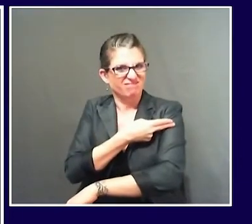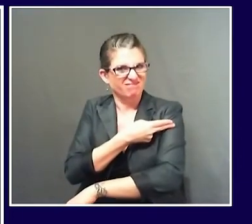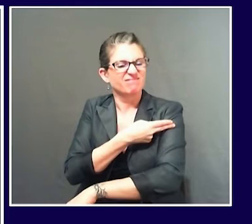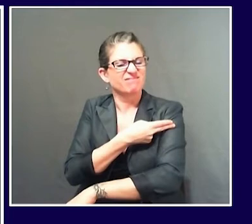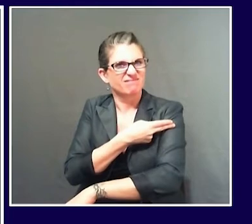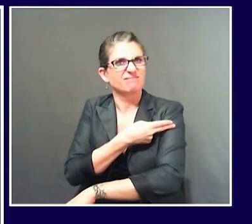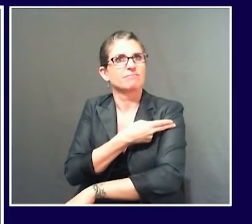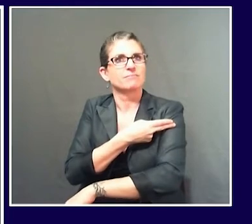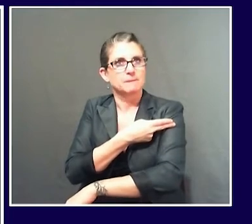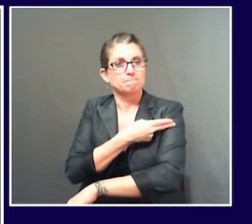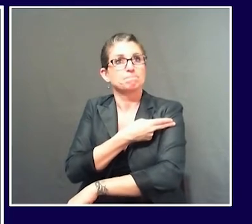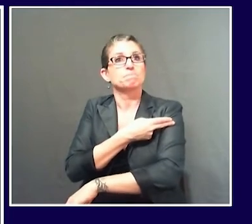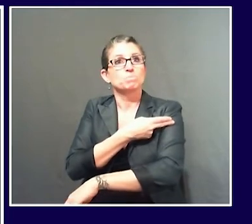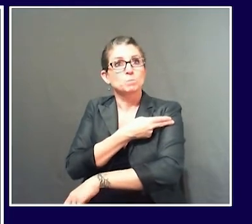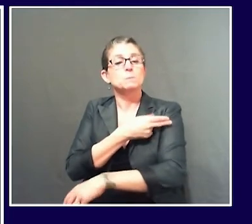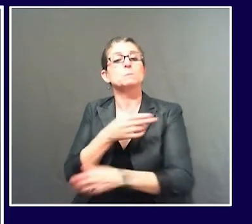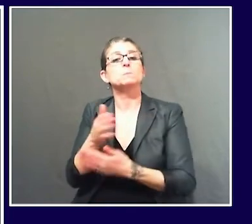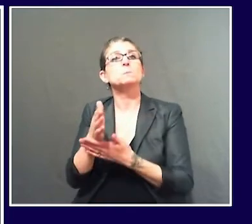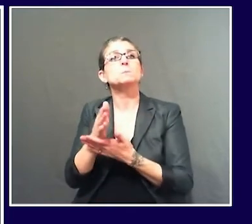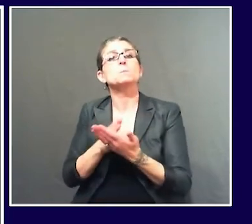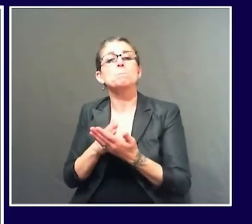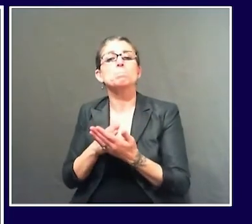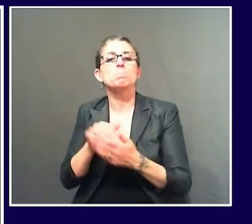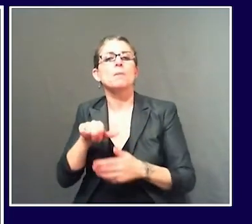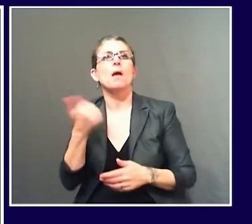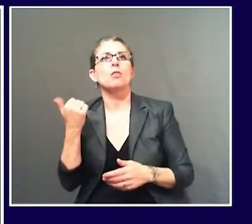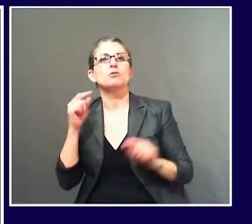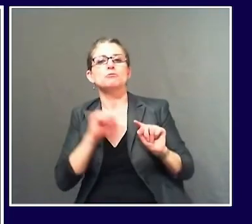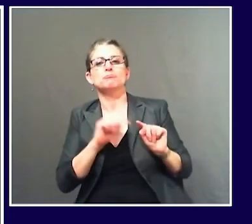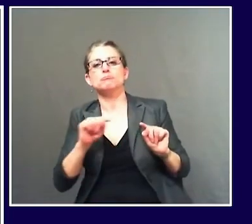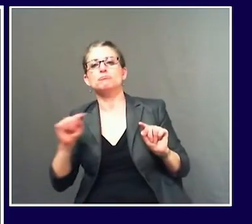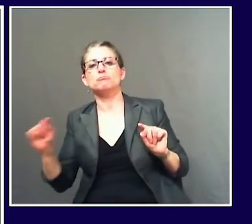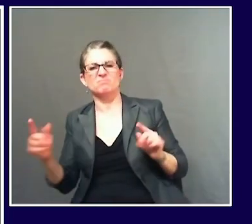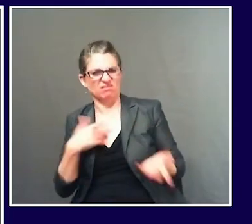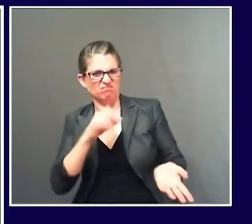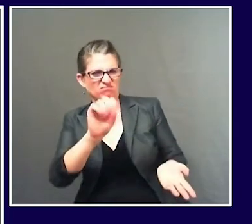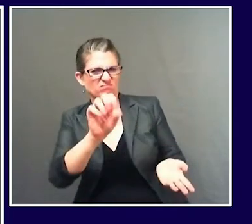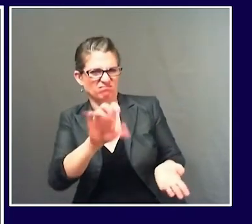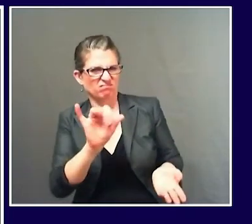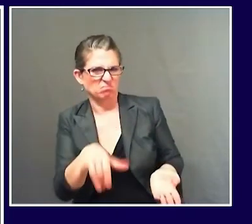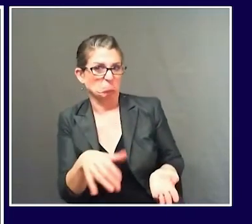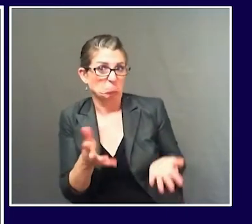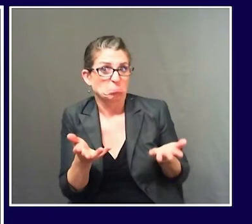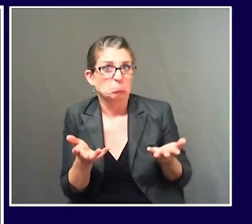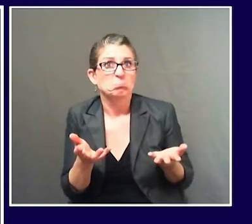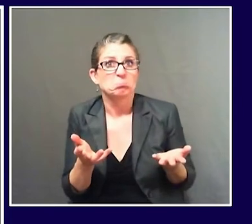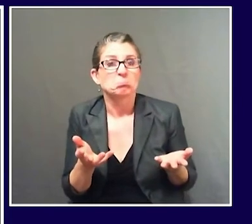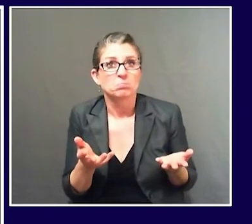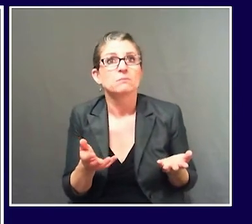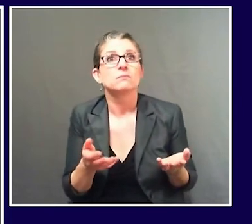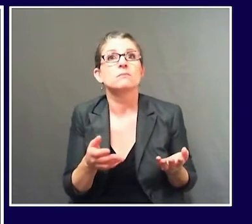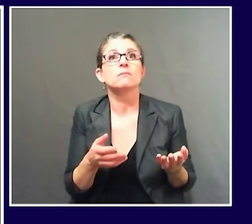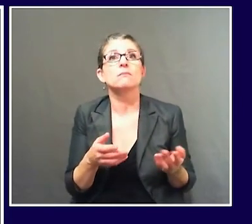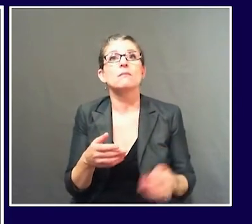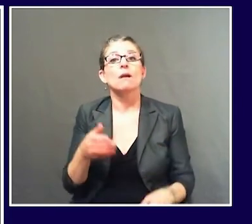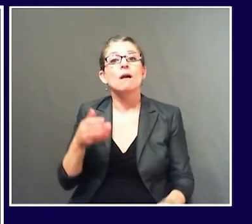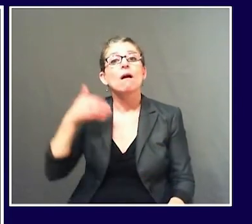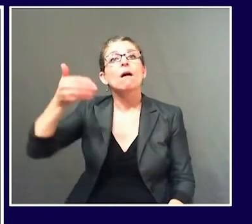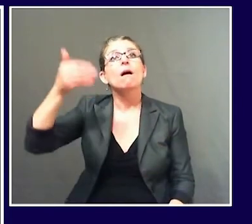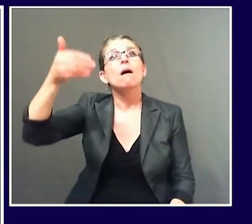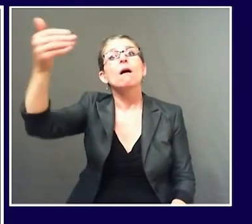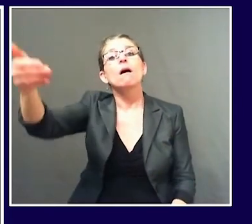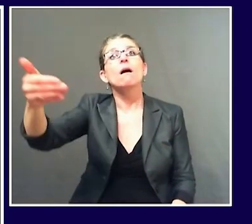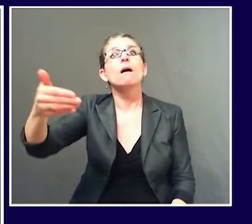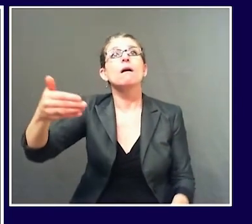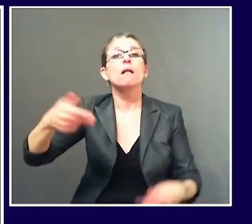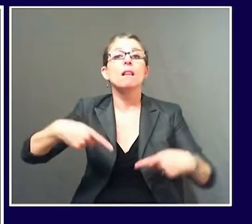the factors that we looked at. But Pat, you asked if whether in the future these decisions can be made at a more granular level.